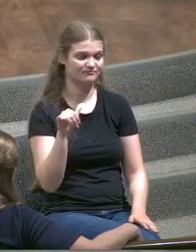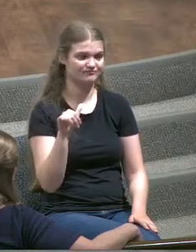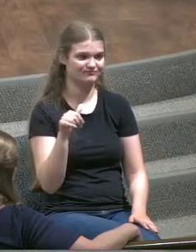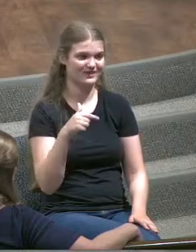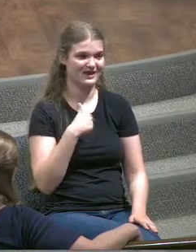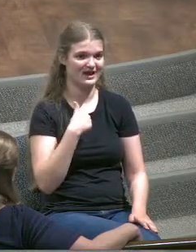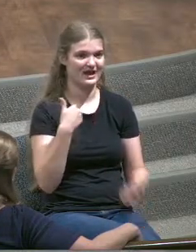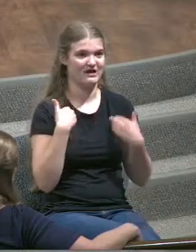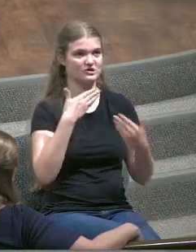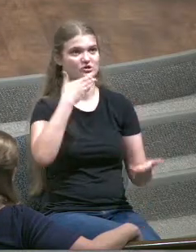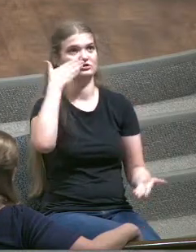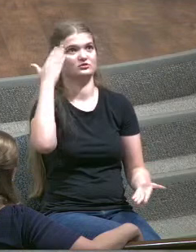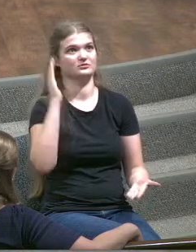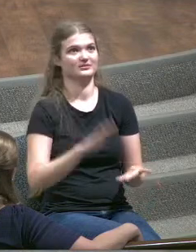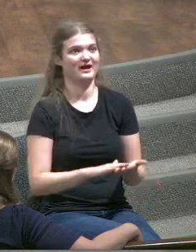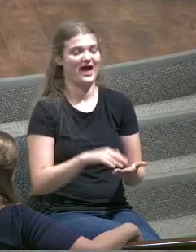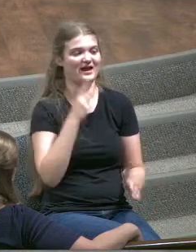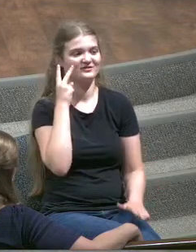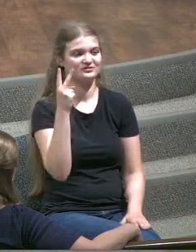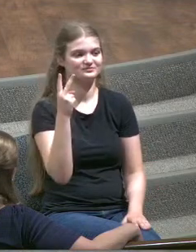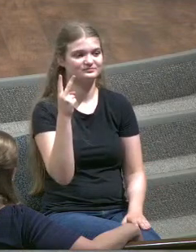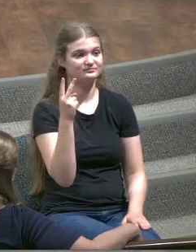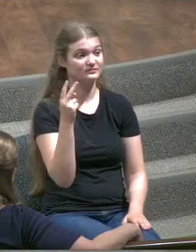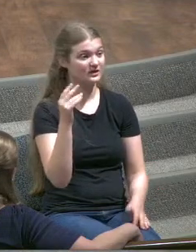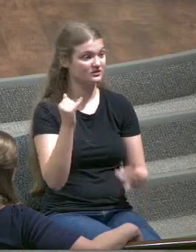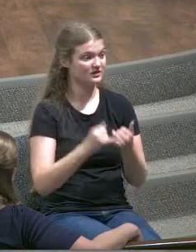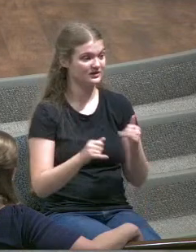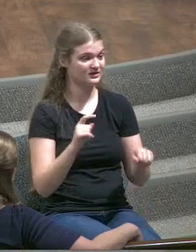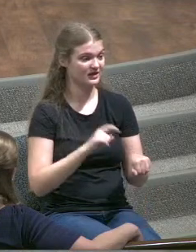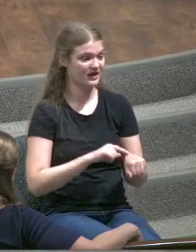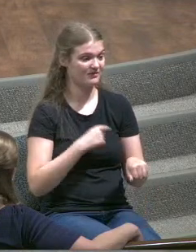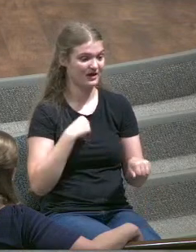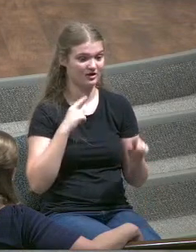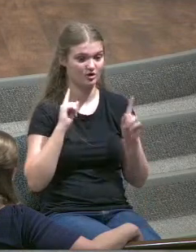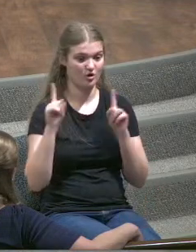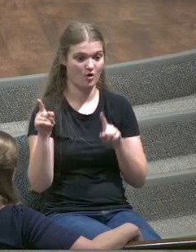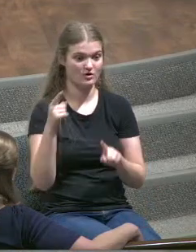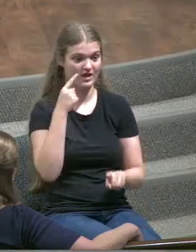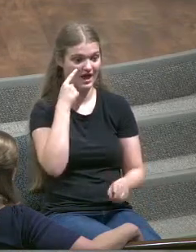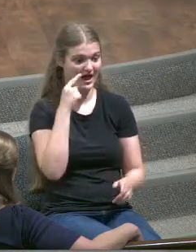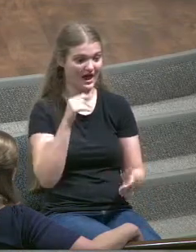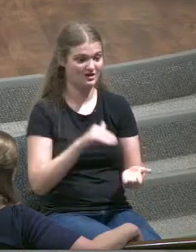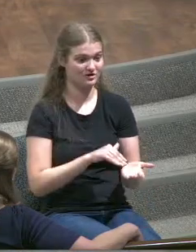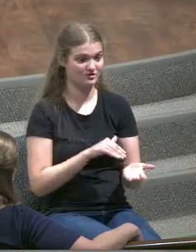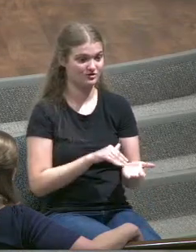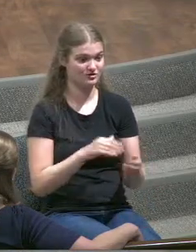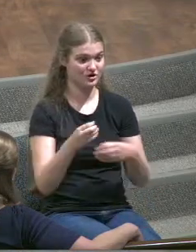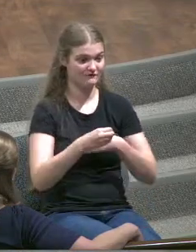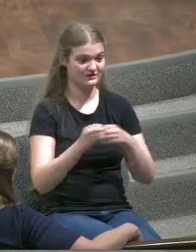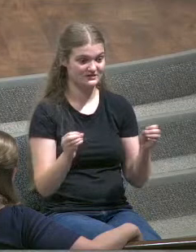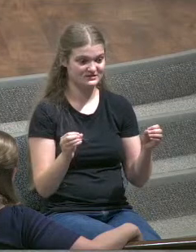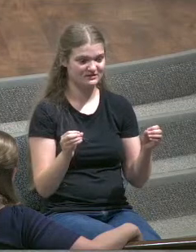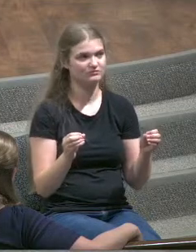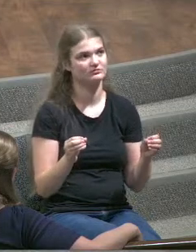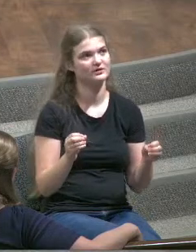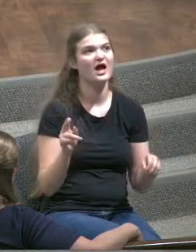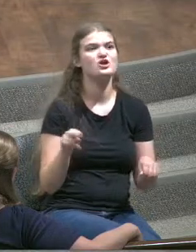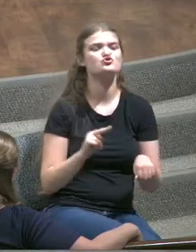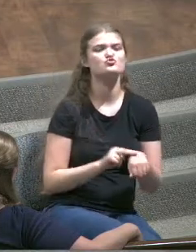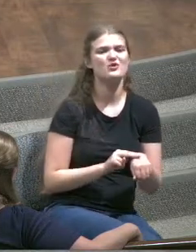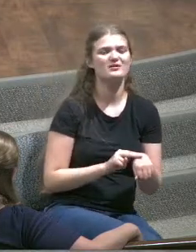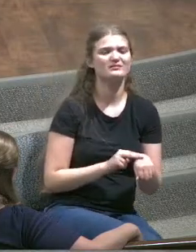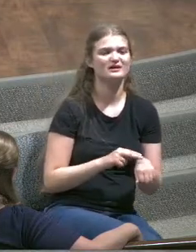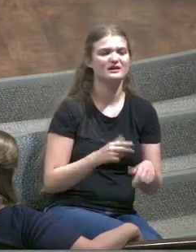vision, really bad. The last time I went to the eye doctor's office, I go every year. Normally, my procedure when I get an